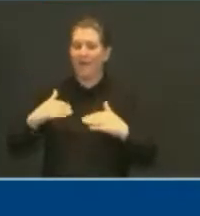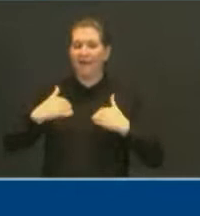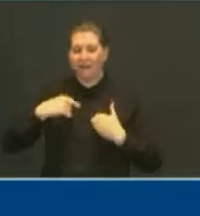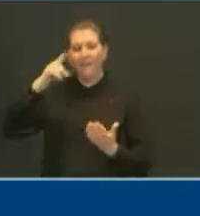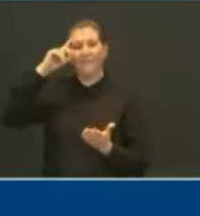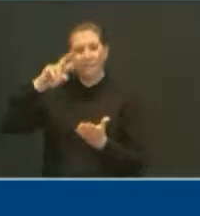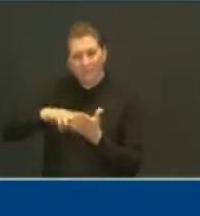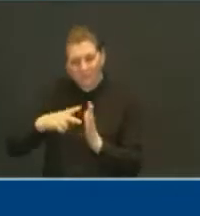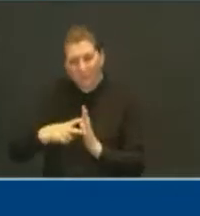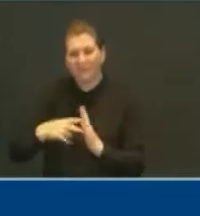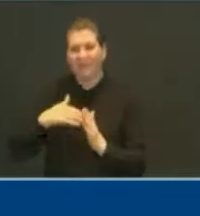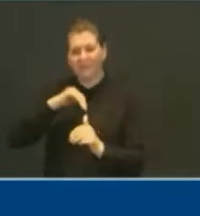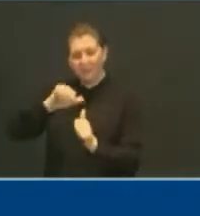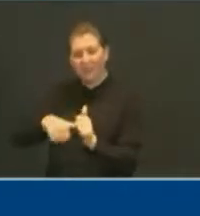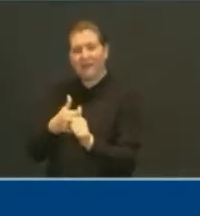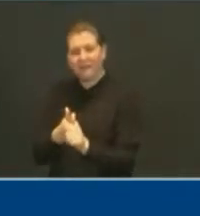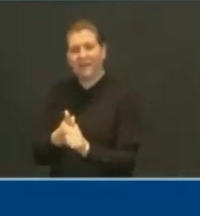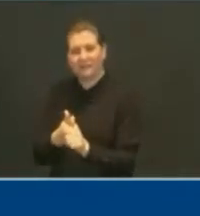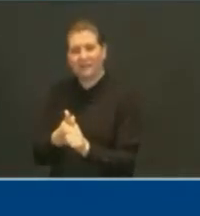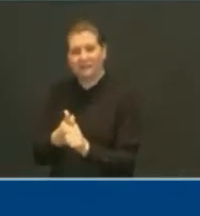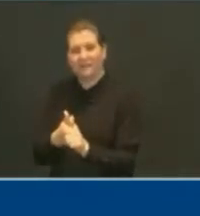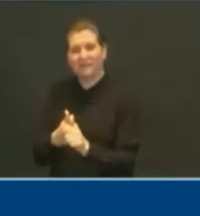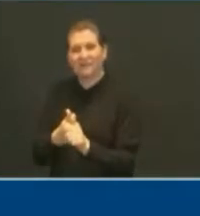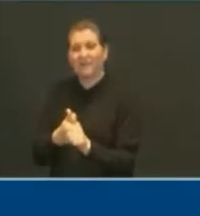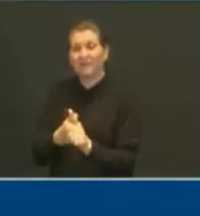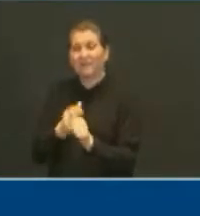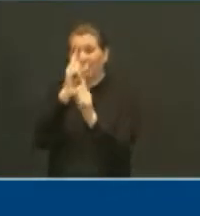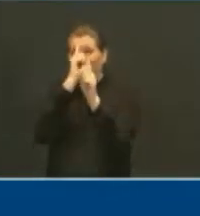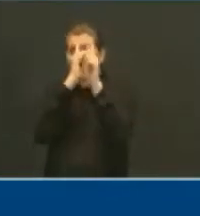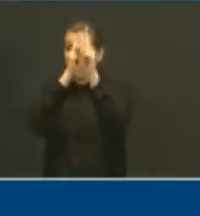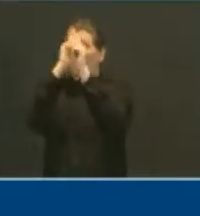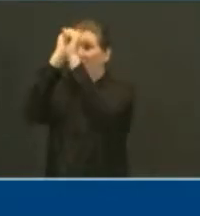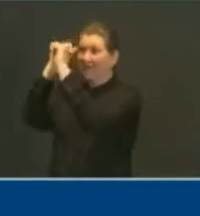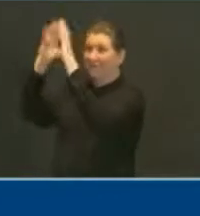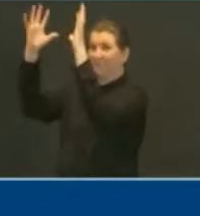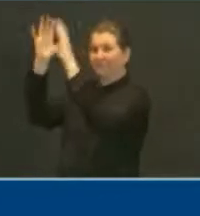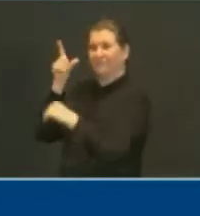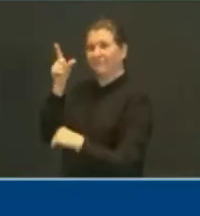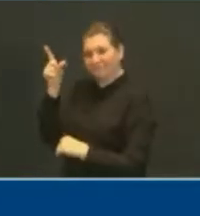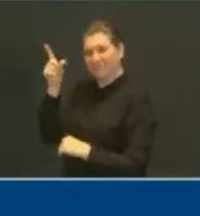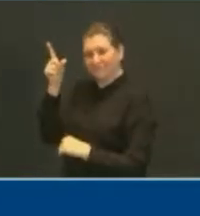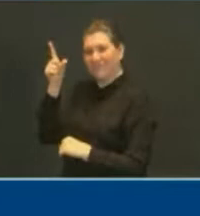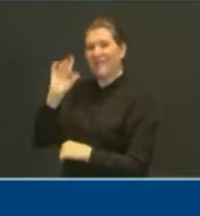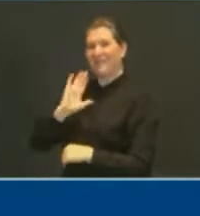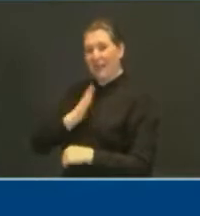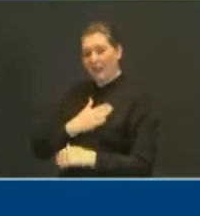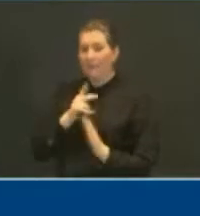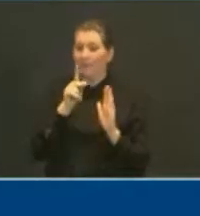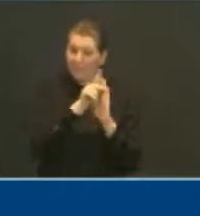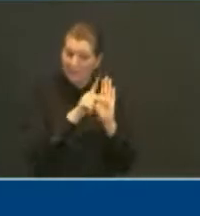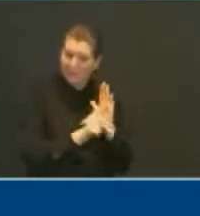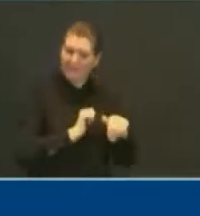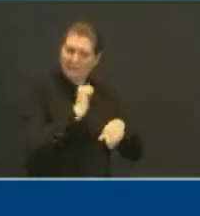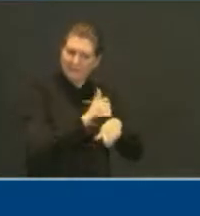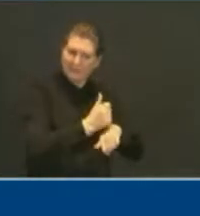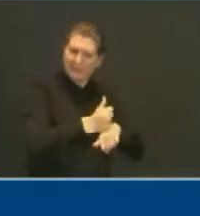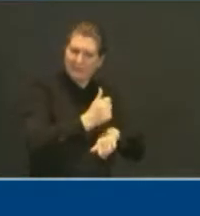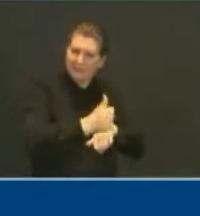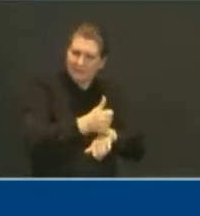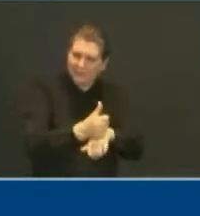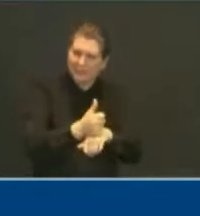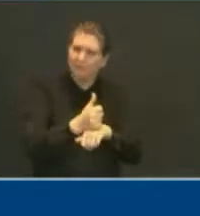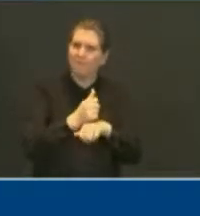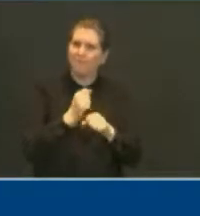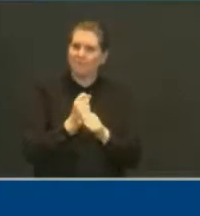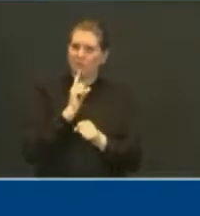Rhode Island, we have to acknowledge that they are directly attributed to some of the very targeted and